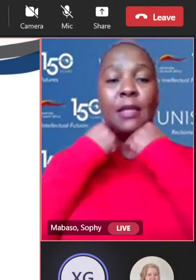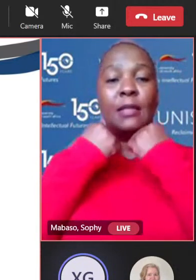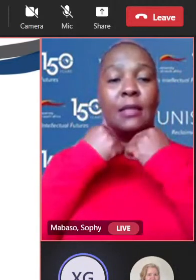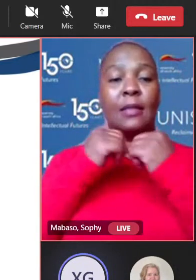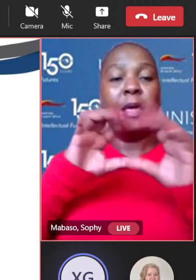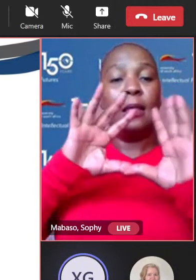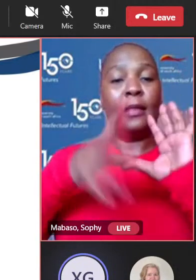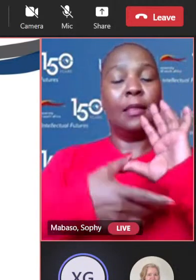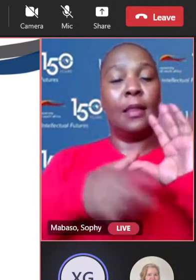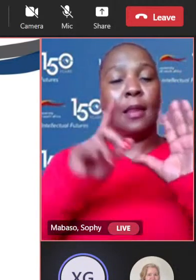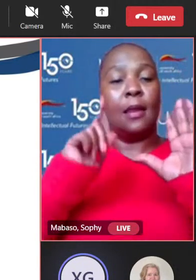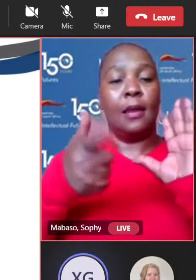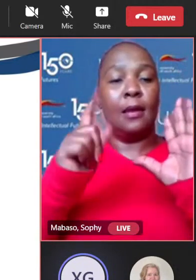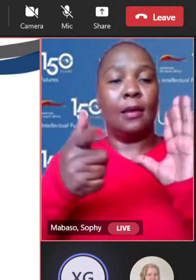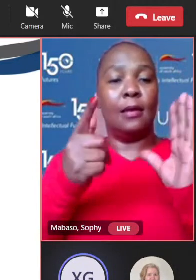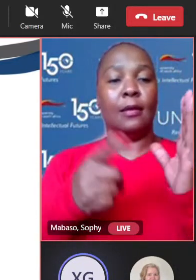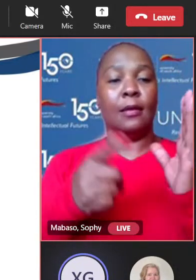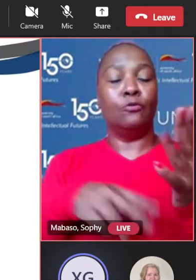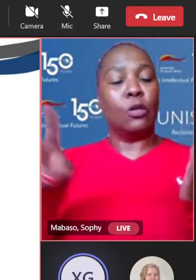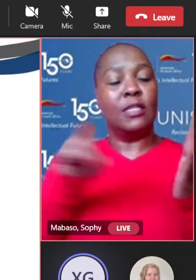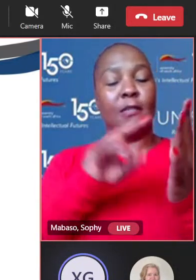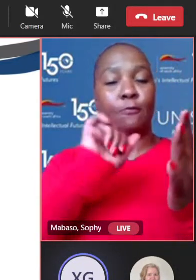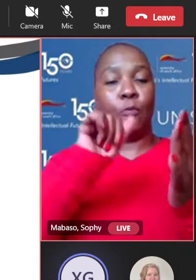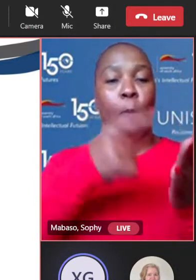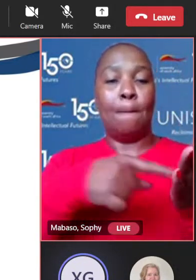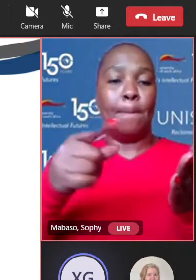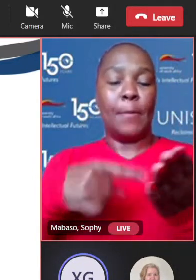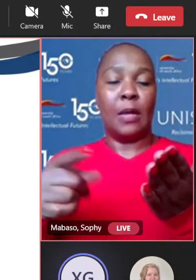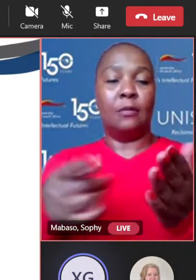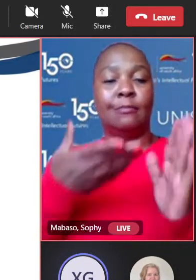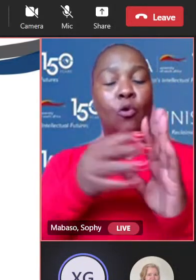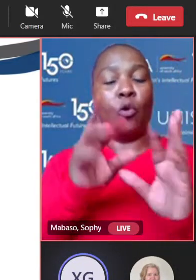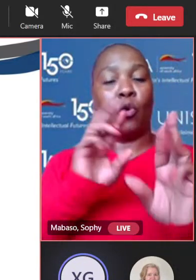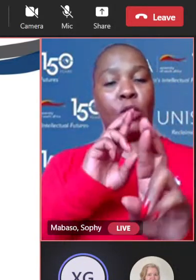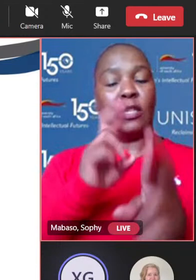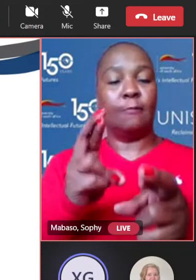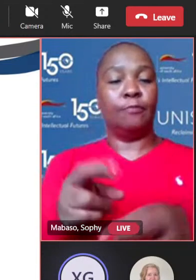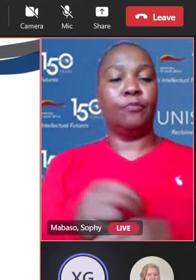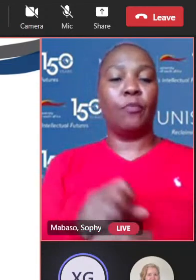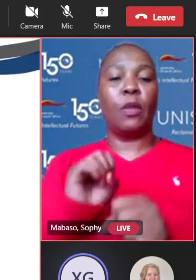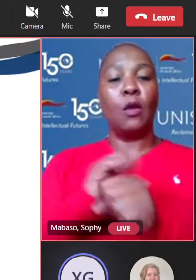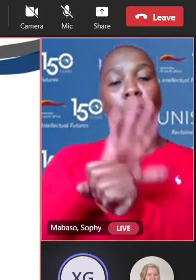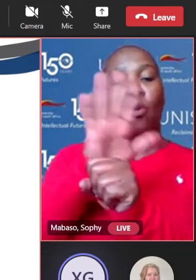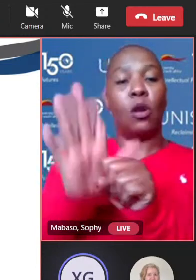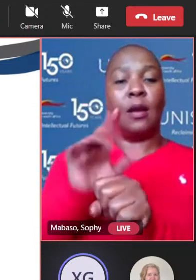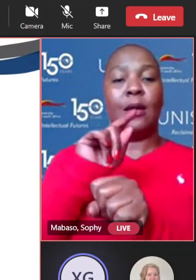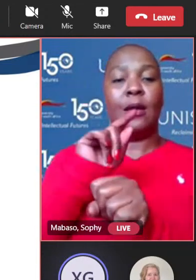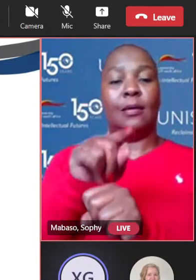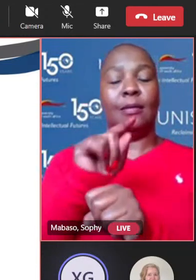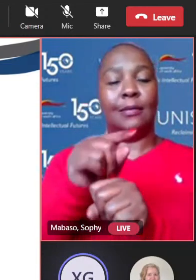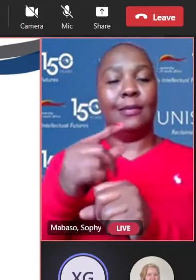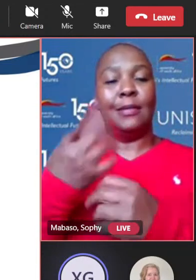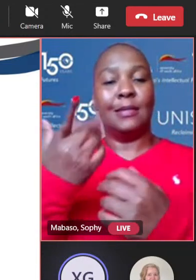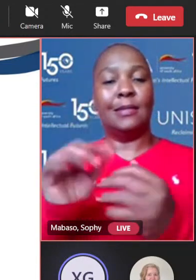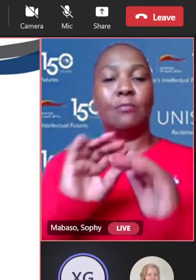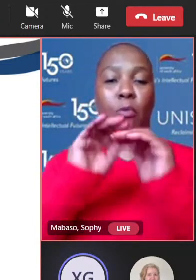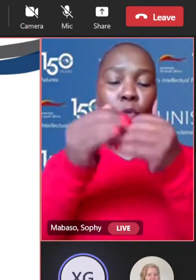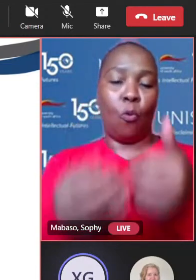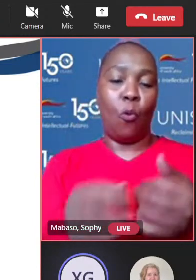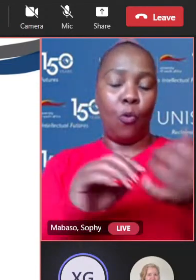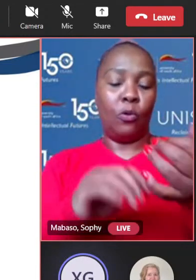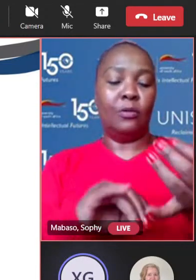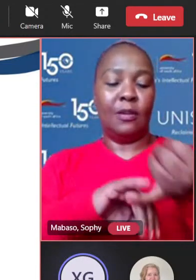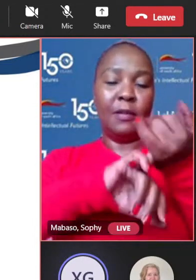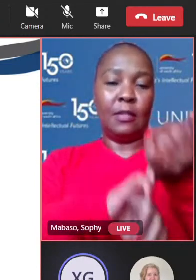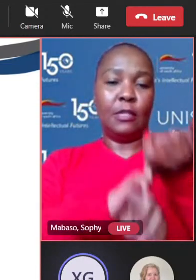marked. Then coronavirus here is the course content that is covered. So it shows you in the first